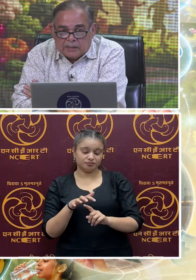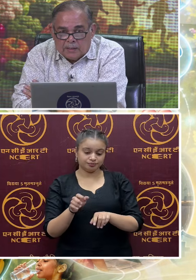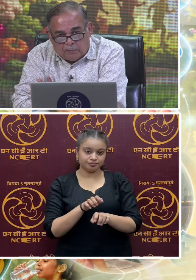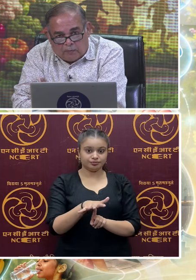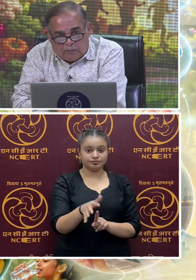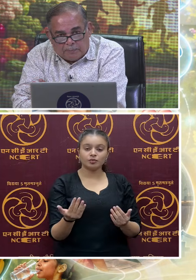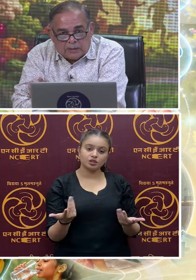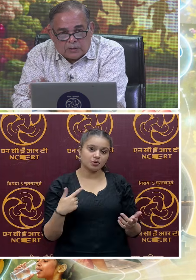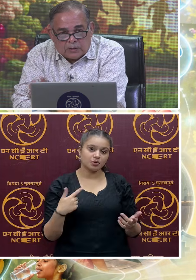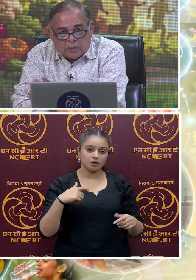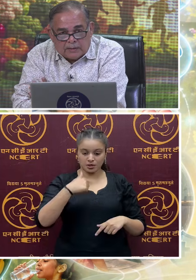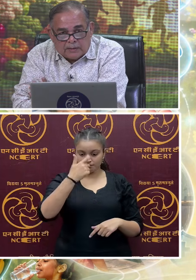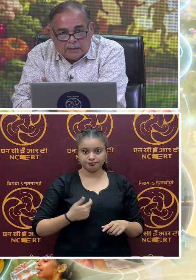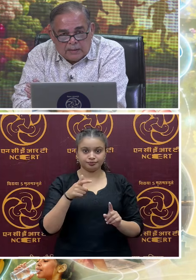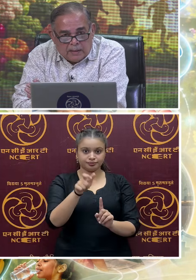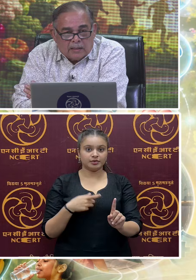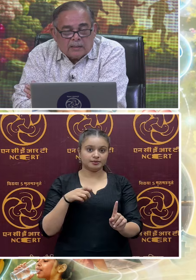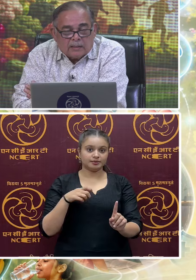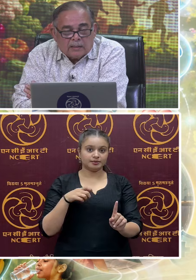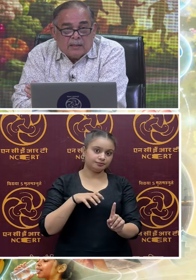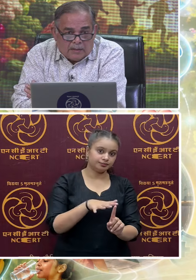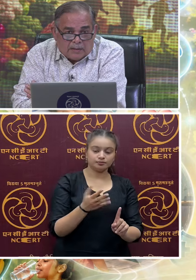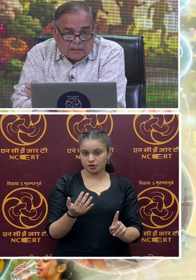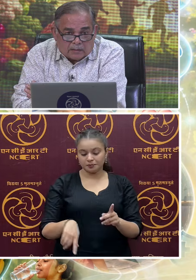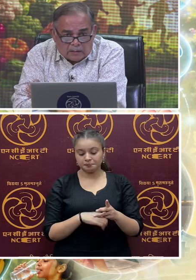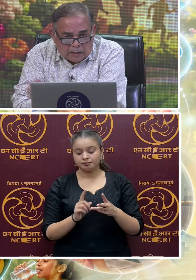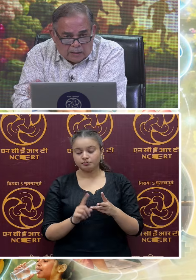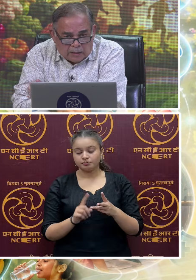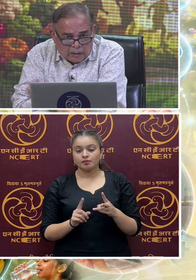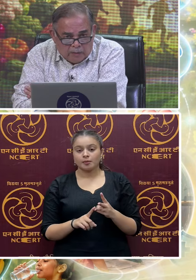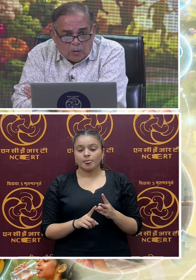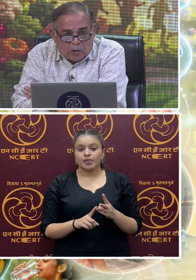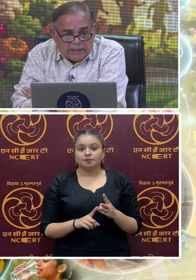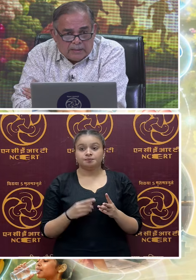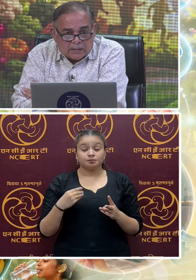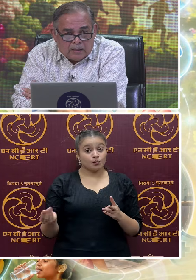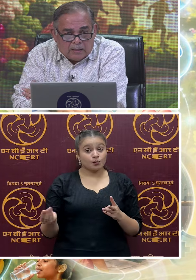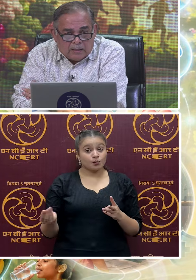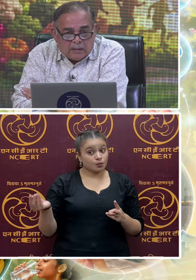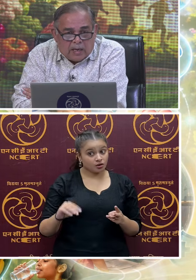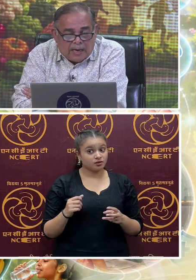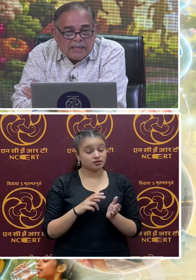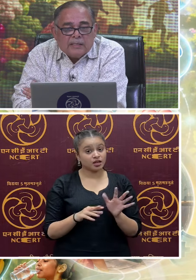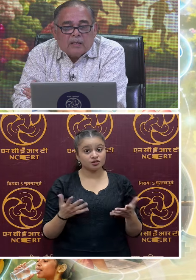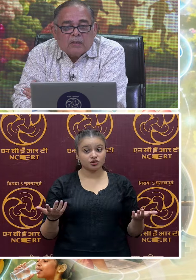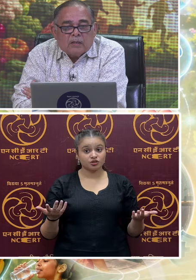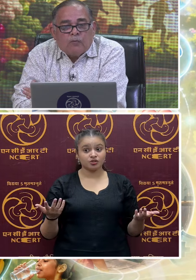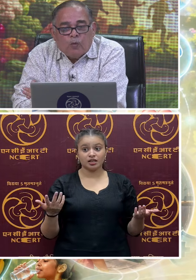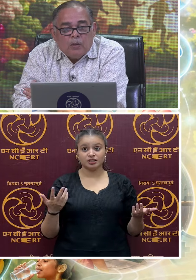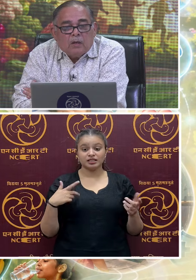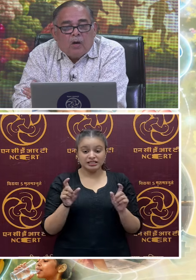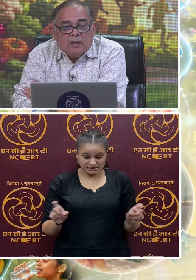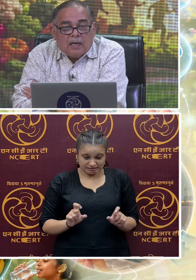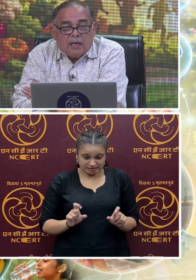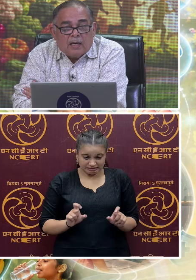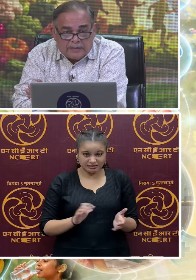transmitted from one person to another. Third, even more common, is unhygienic